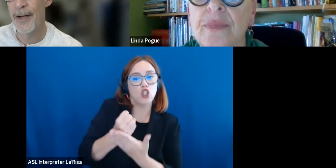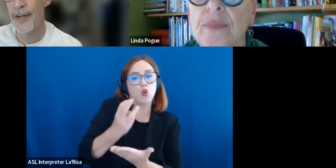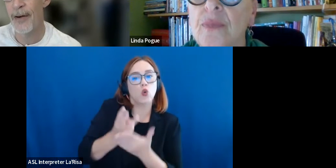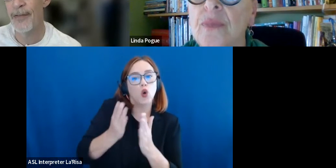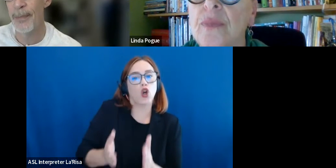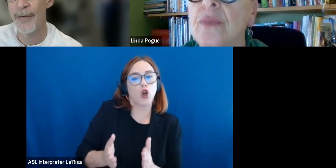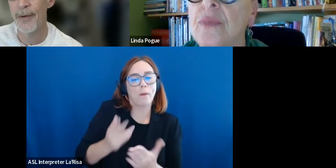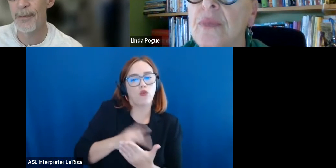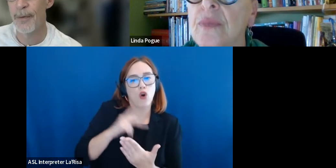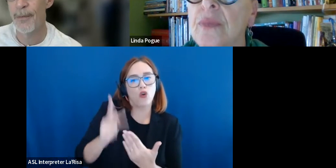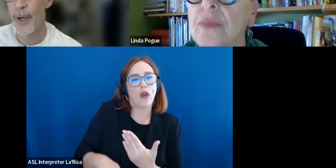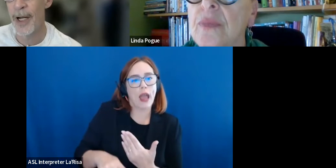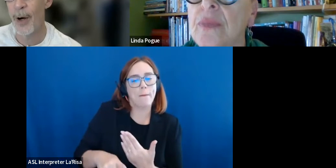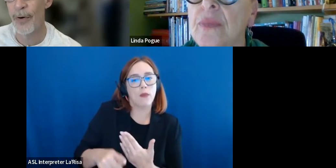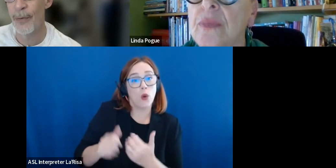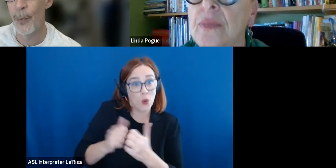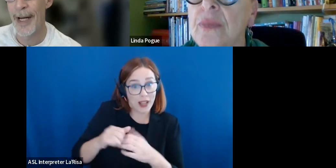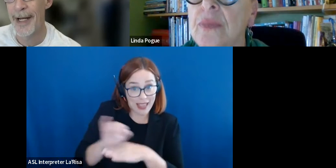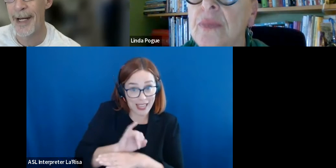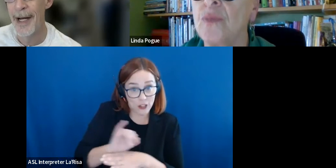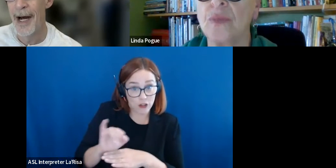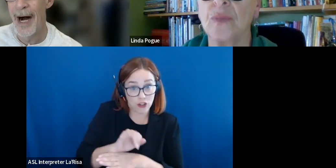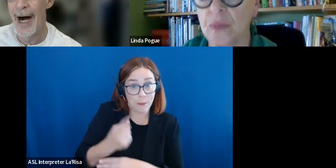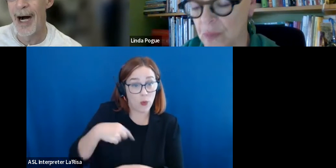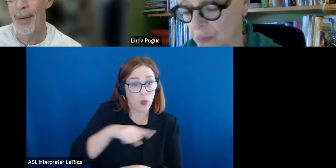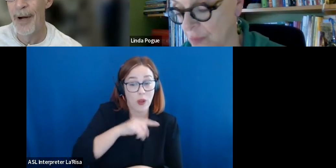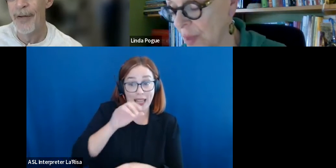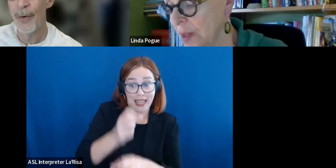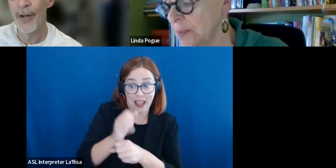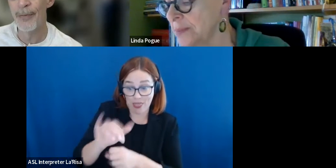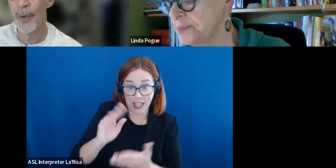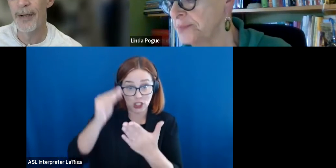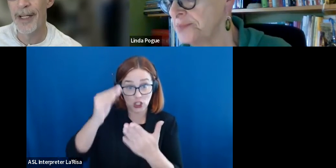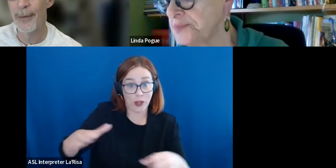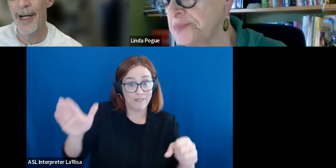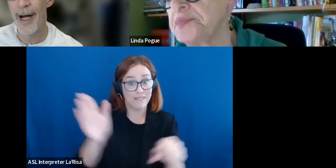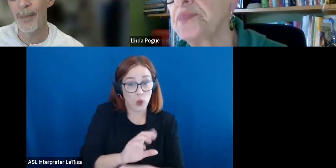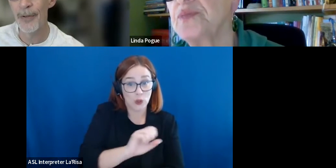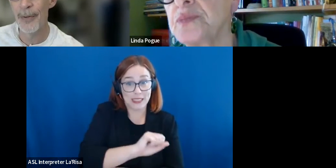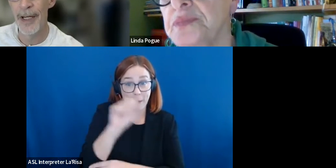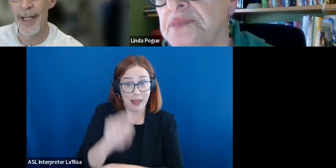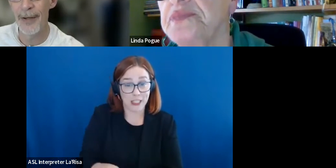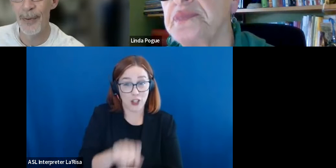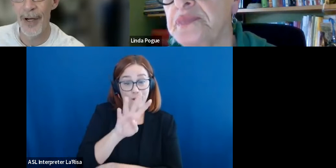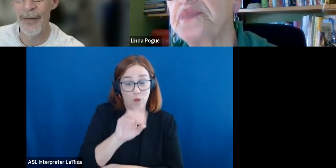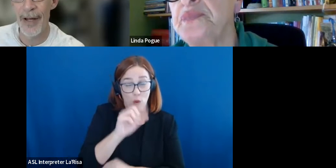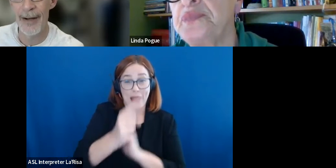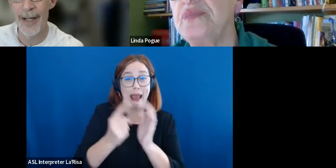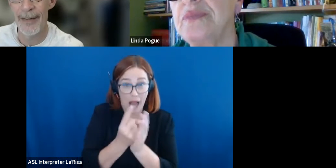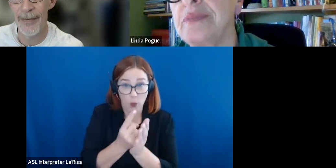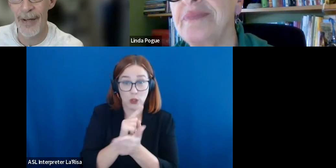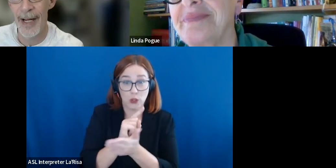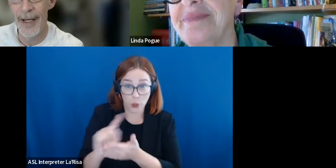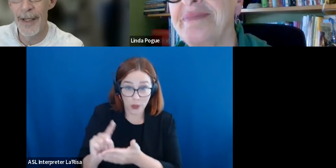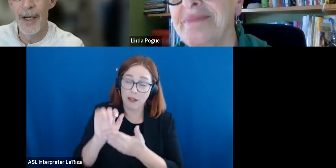student for the entire semester for 40 hours a week. So it's really great opportunity to, as I